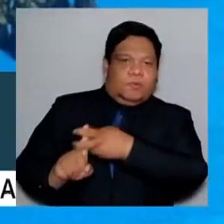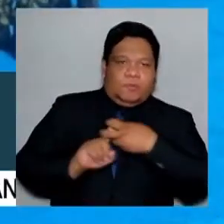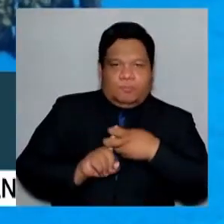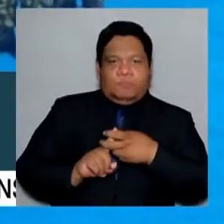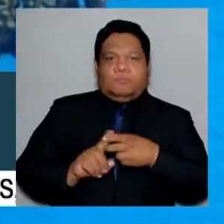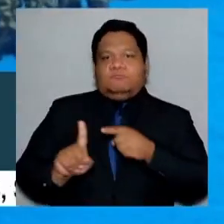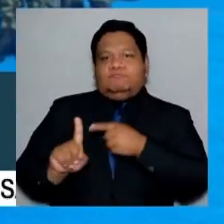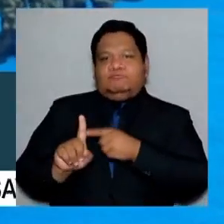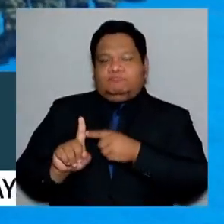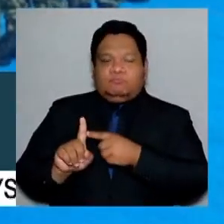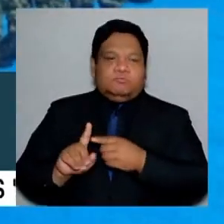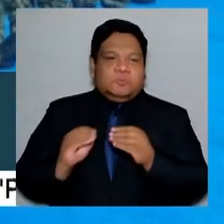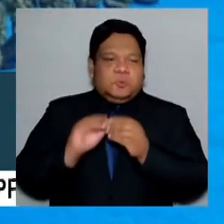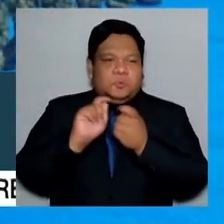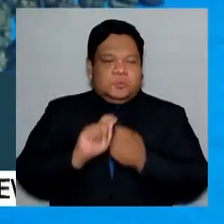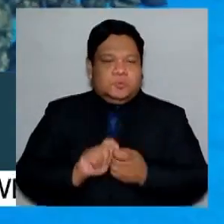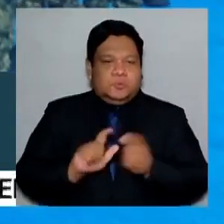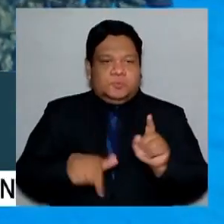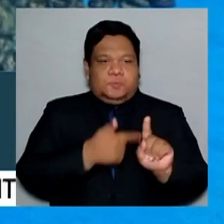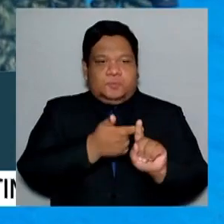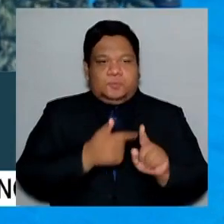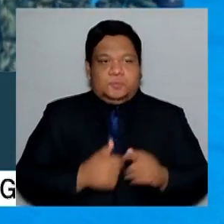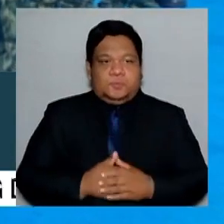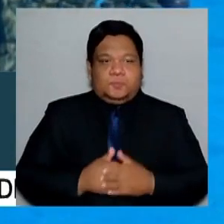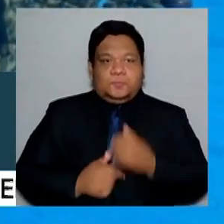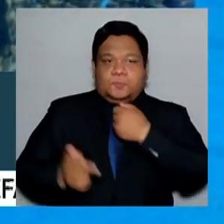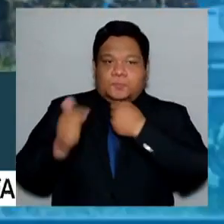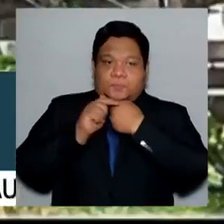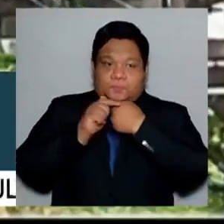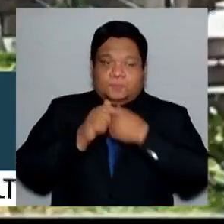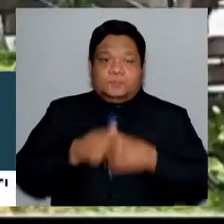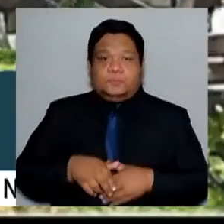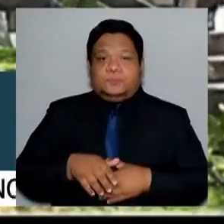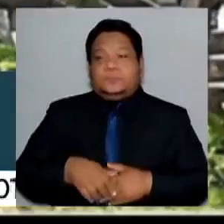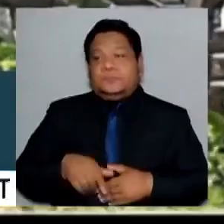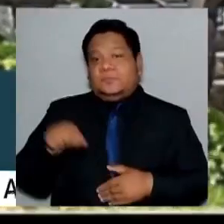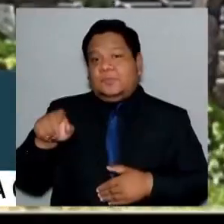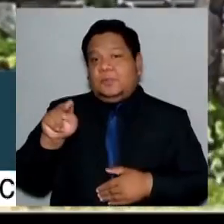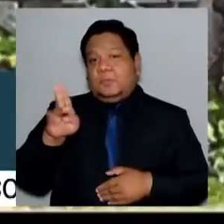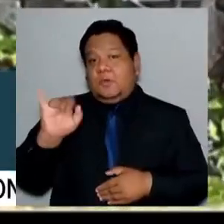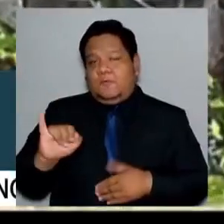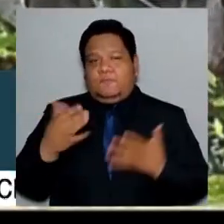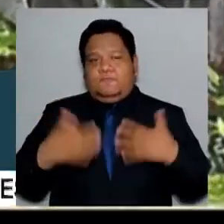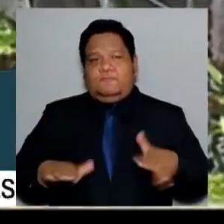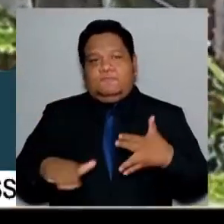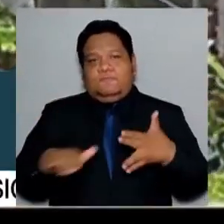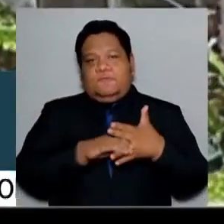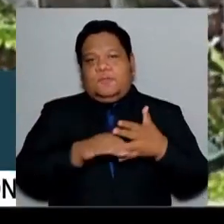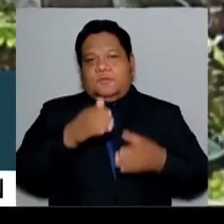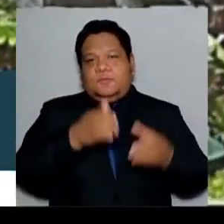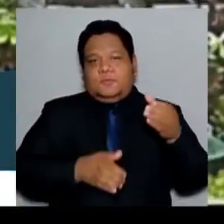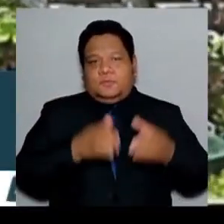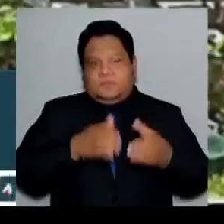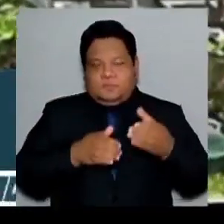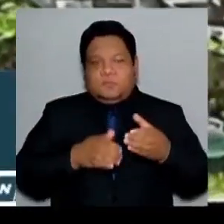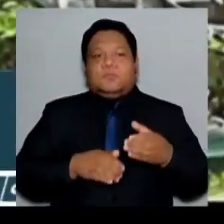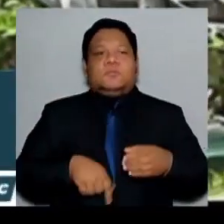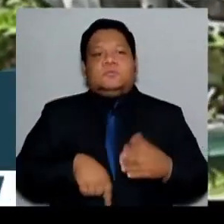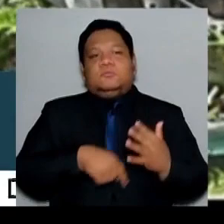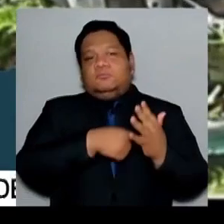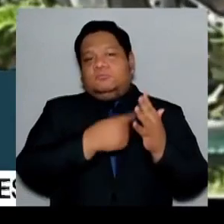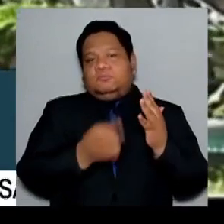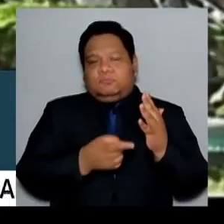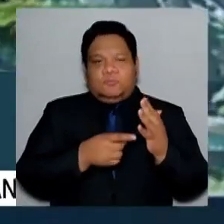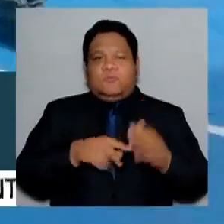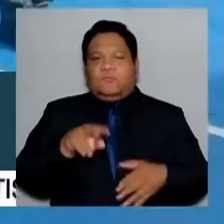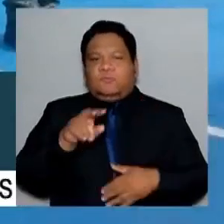National Bureau of Investigation in Central Visayas filed administrative and criminal cases before the Visayas Ombudsman